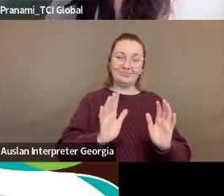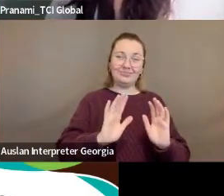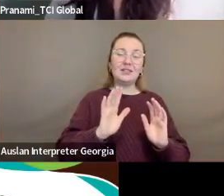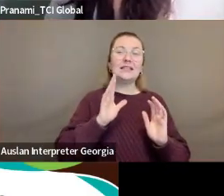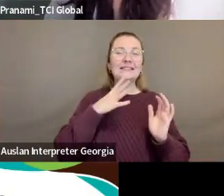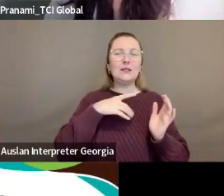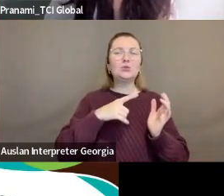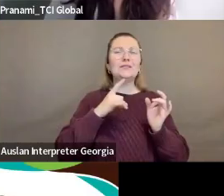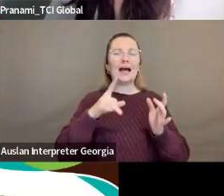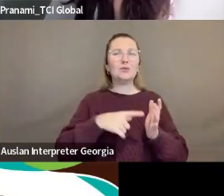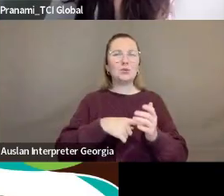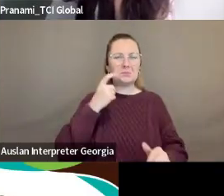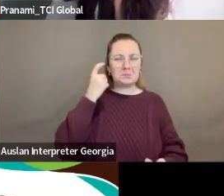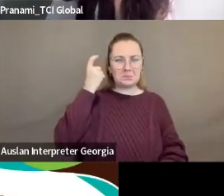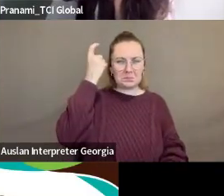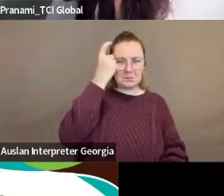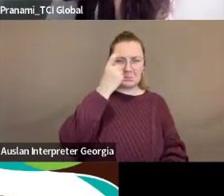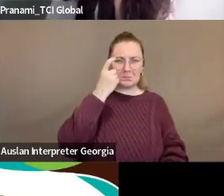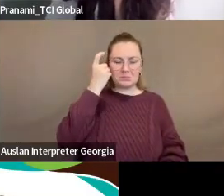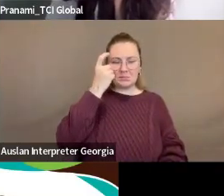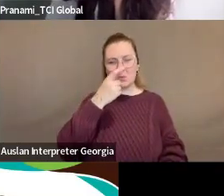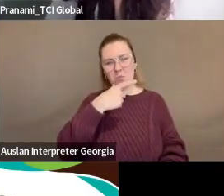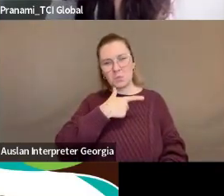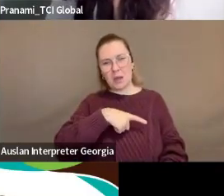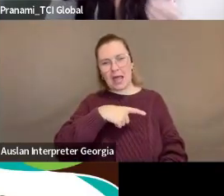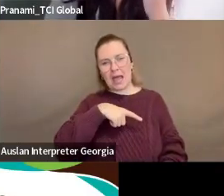question the logic